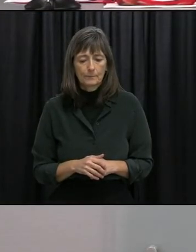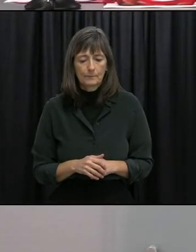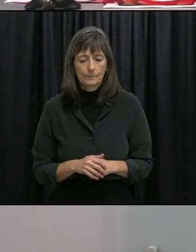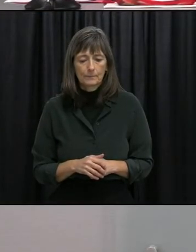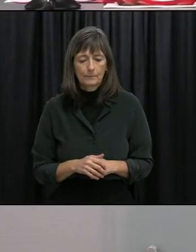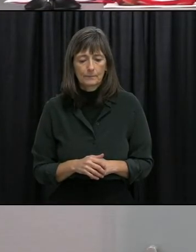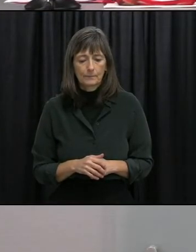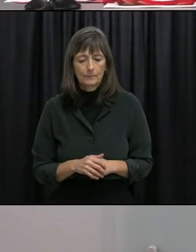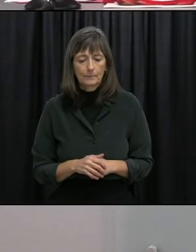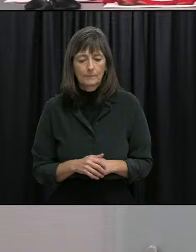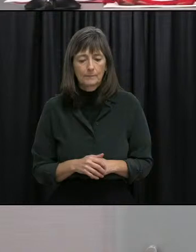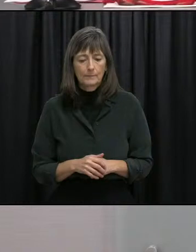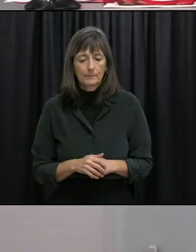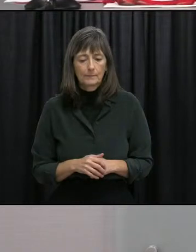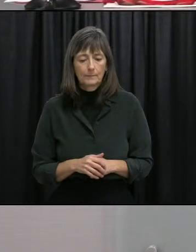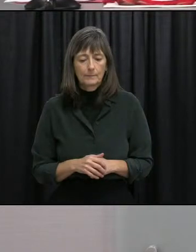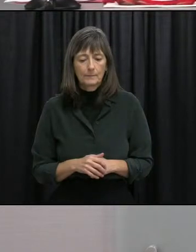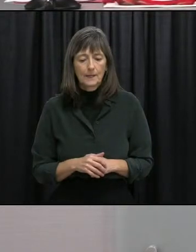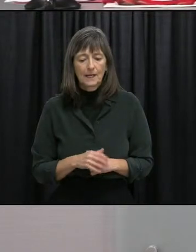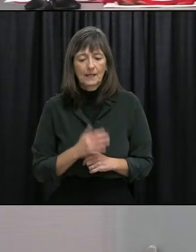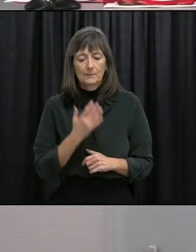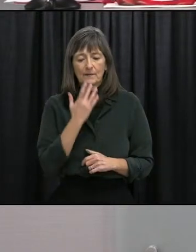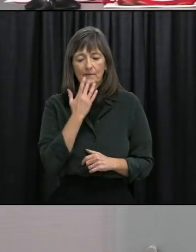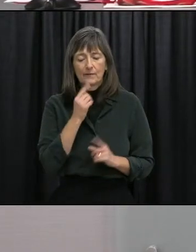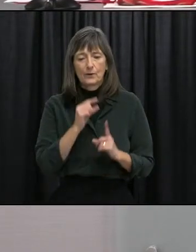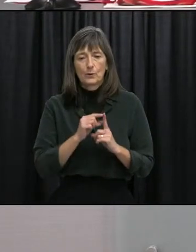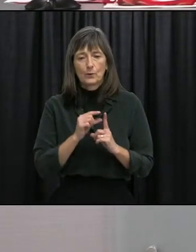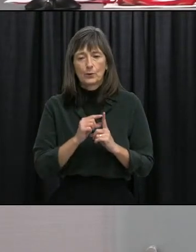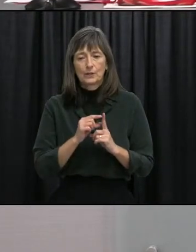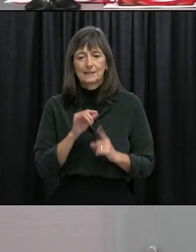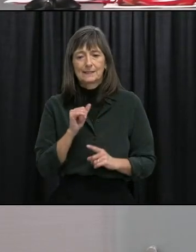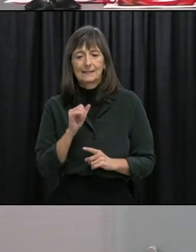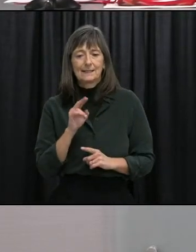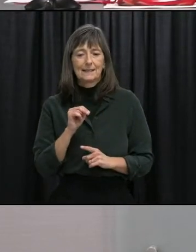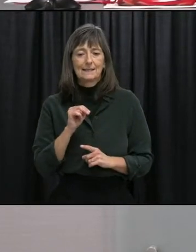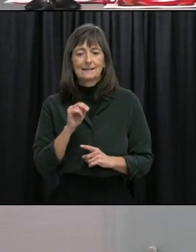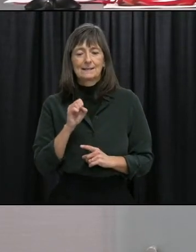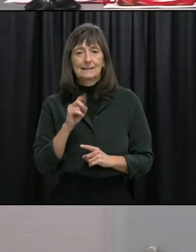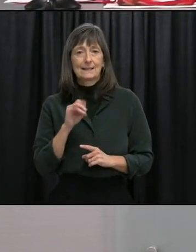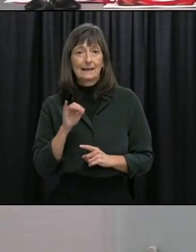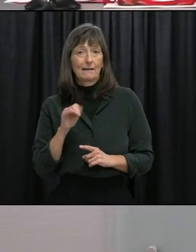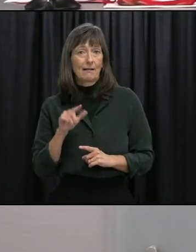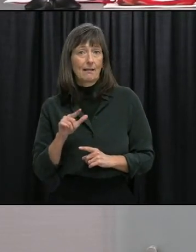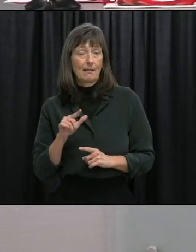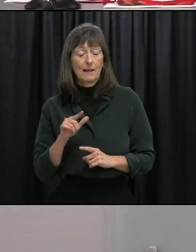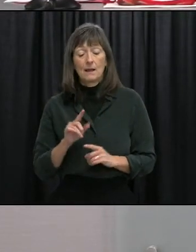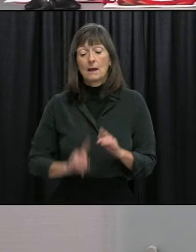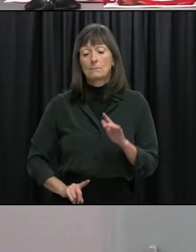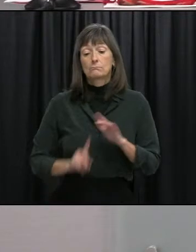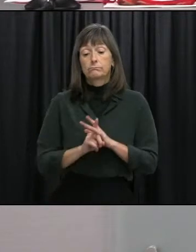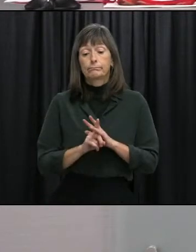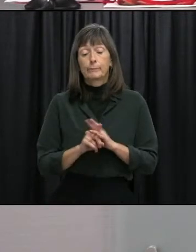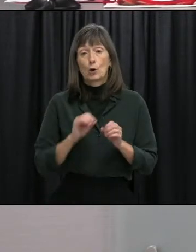My favorite word in the report is recrudescent. The recurrence of COVID-19 outside of the Atlantic province